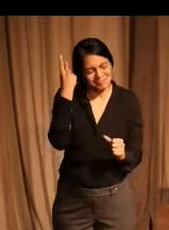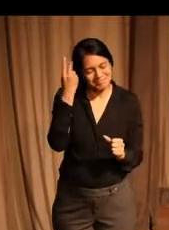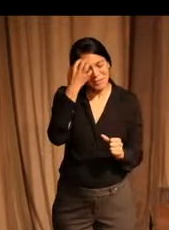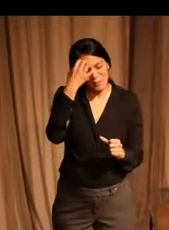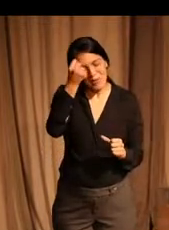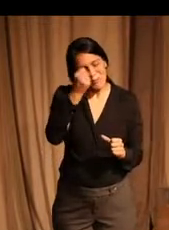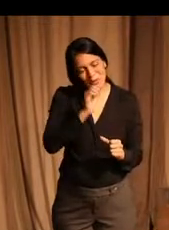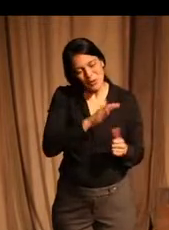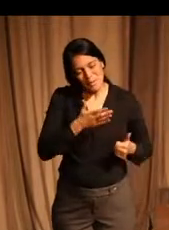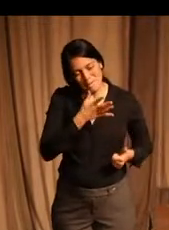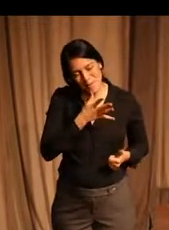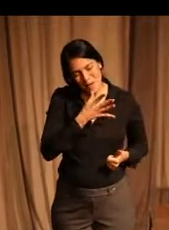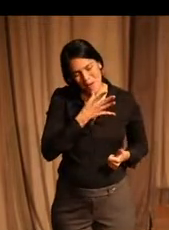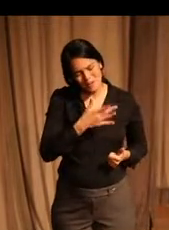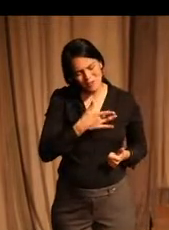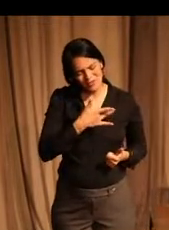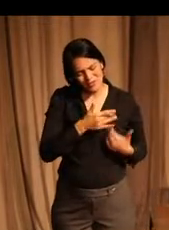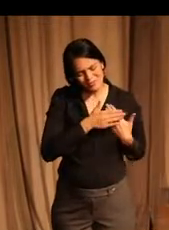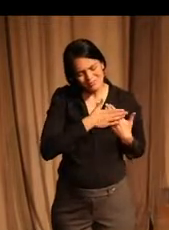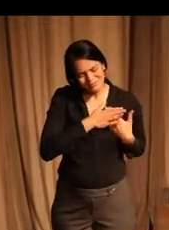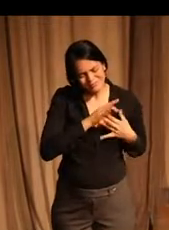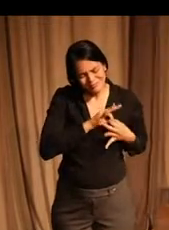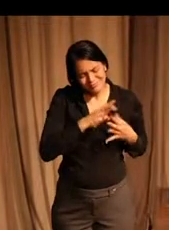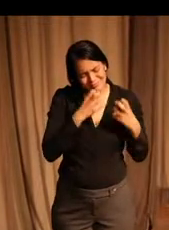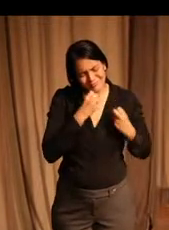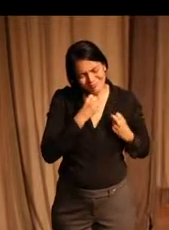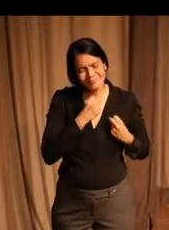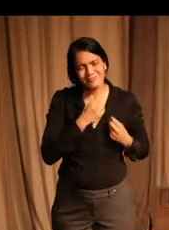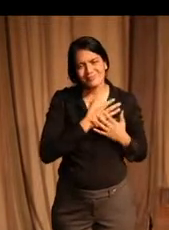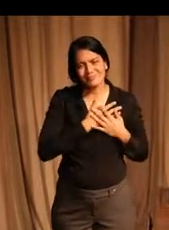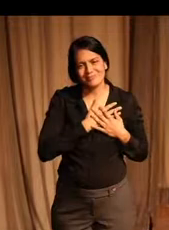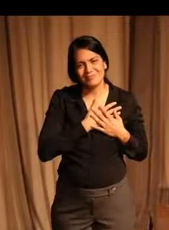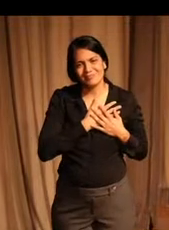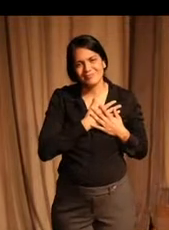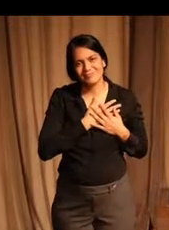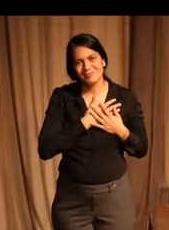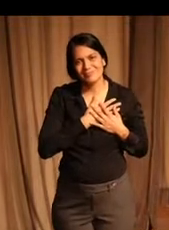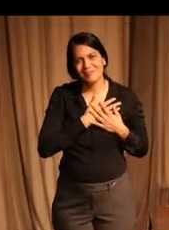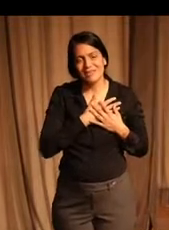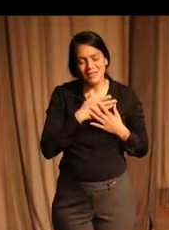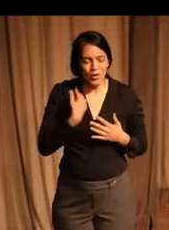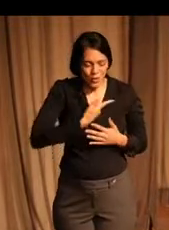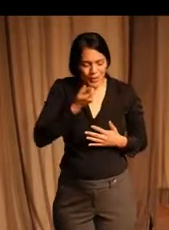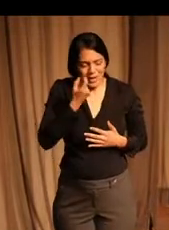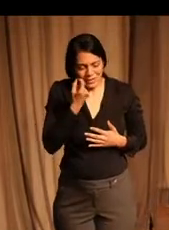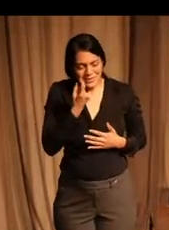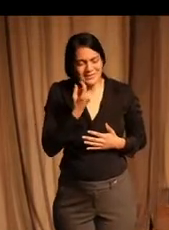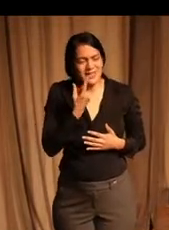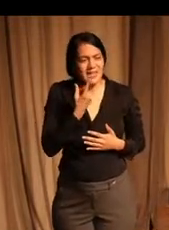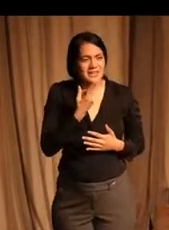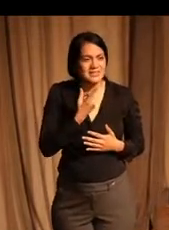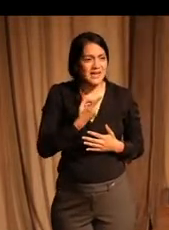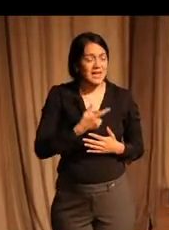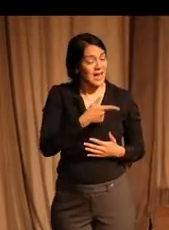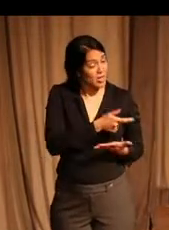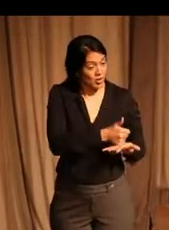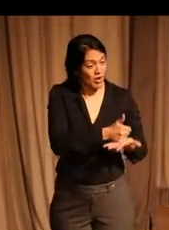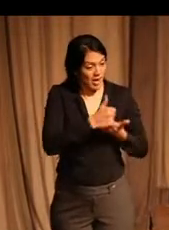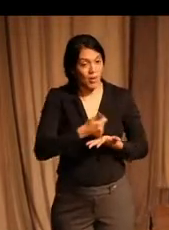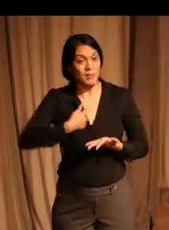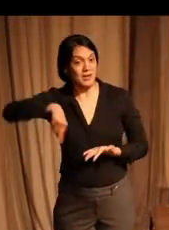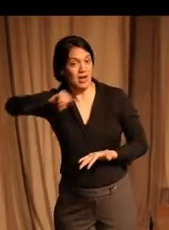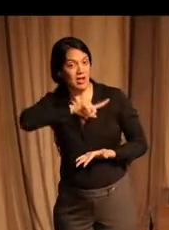her close to you. And so I think that we all can do that. That's what you're doing in your work, right? When you're in the archives and you're bringing out those stories